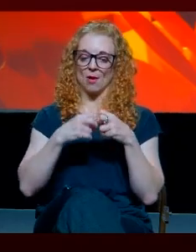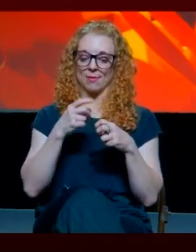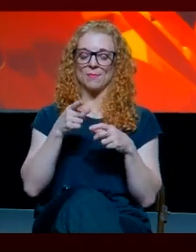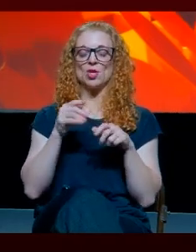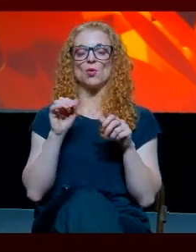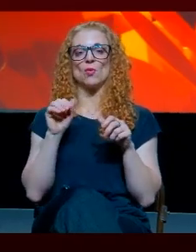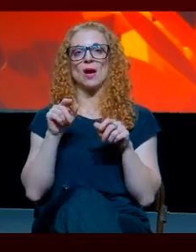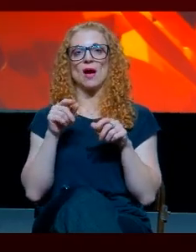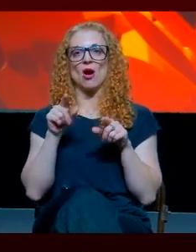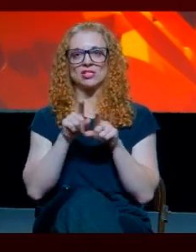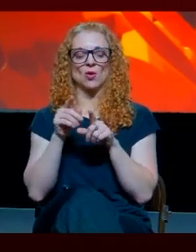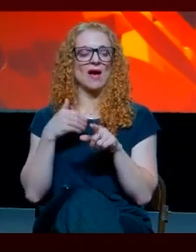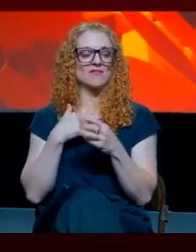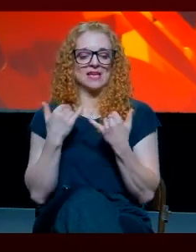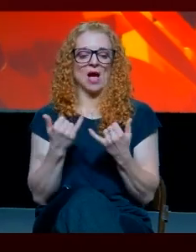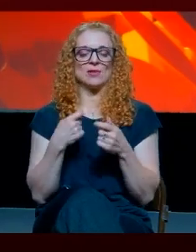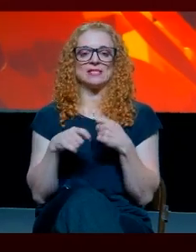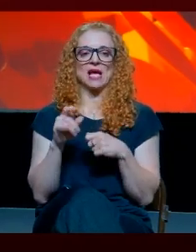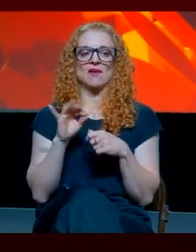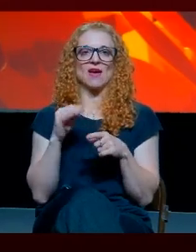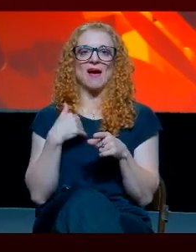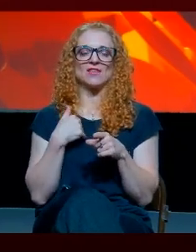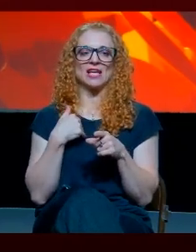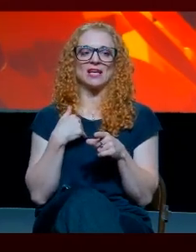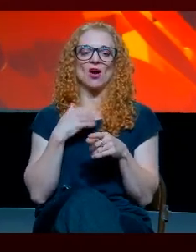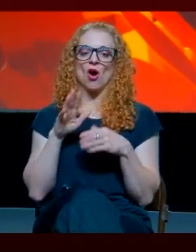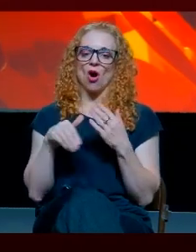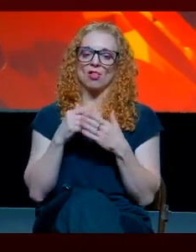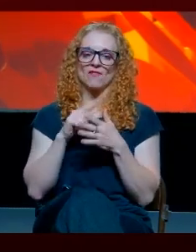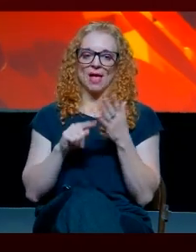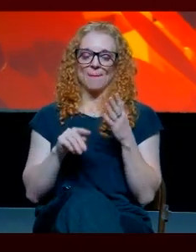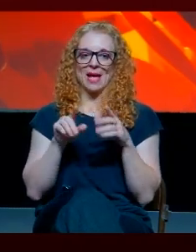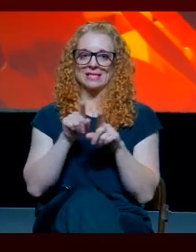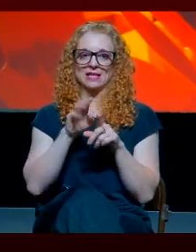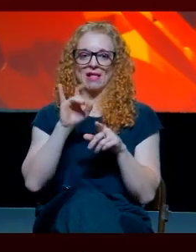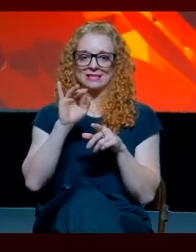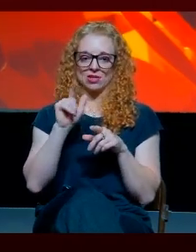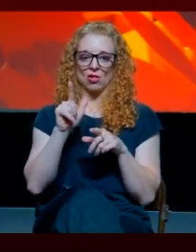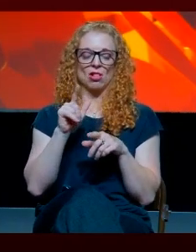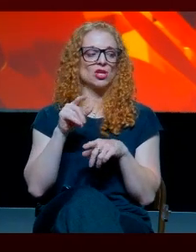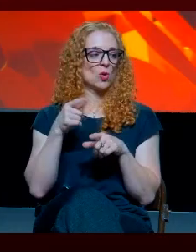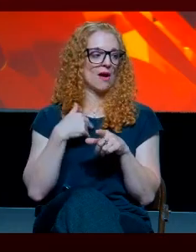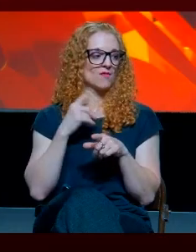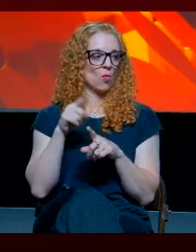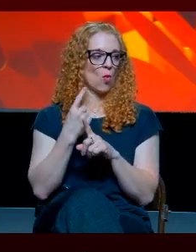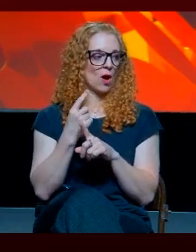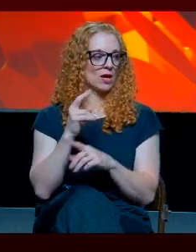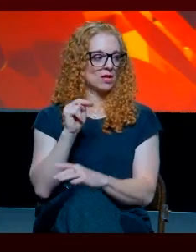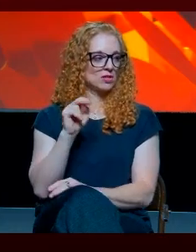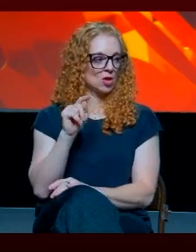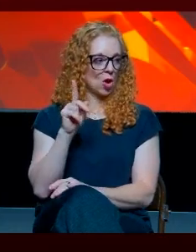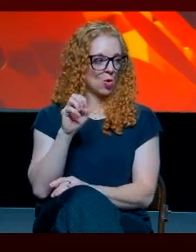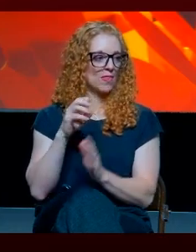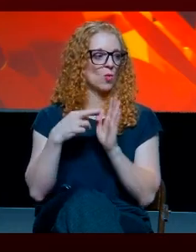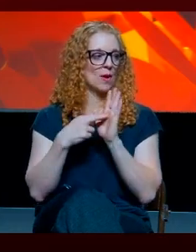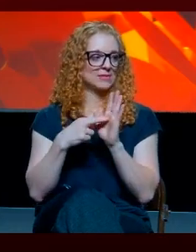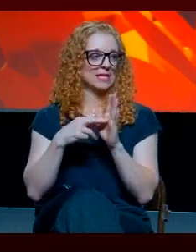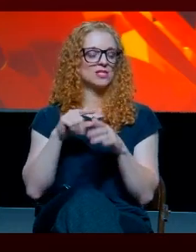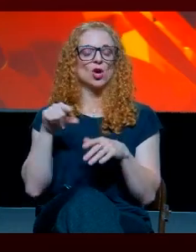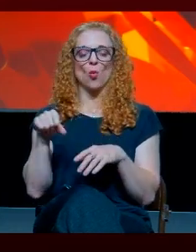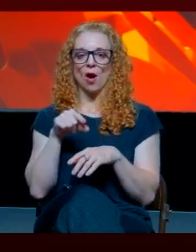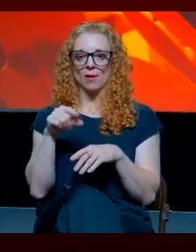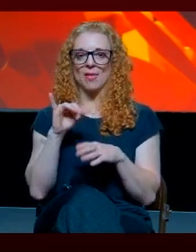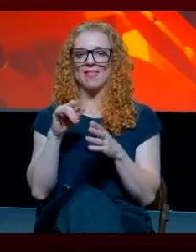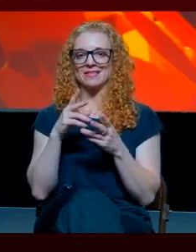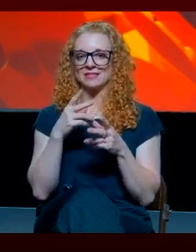have now, instead of having all of them be classical nodes, you have one node that represents a quantum that executes